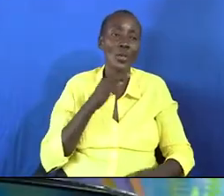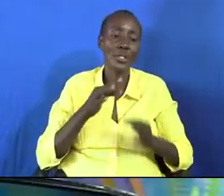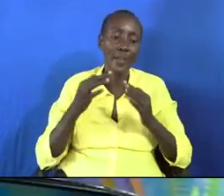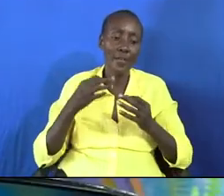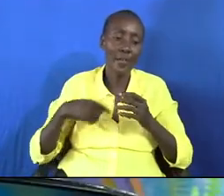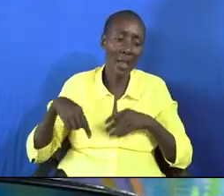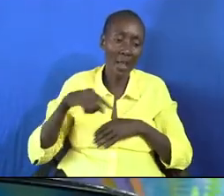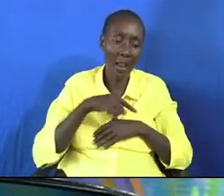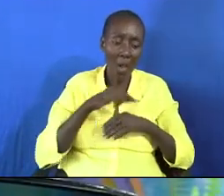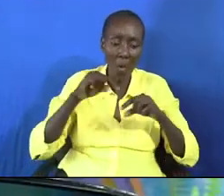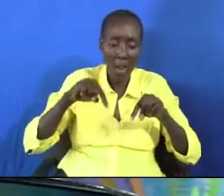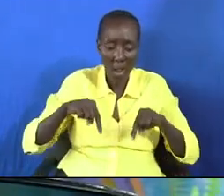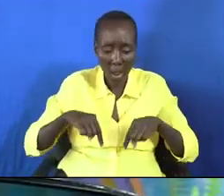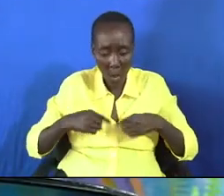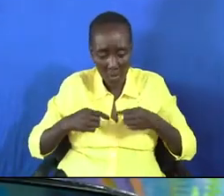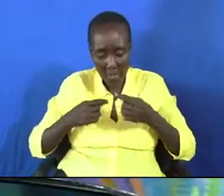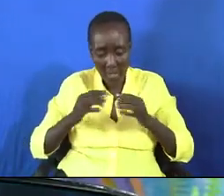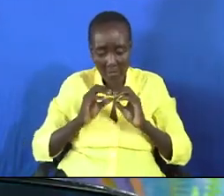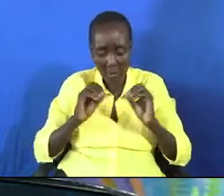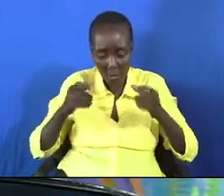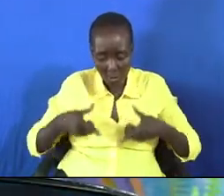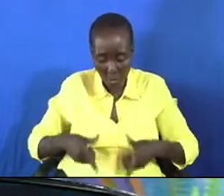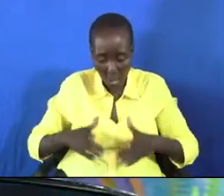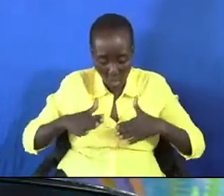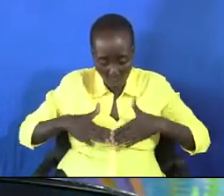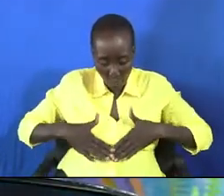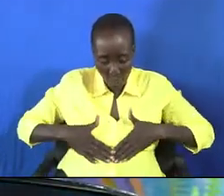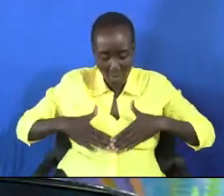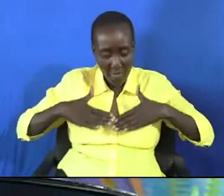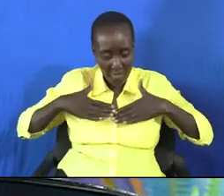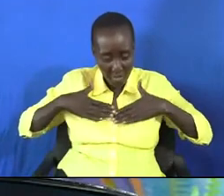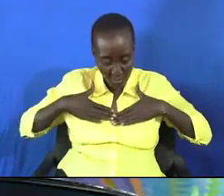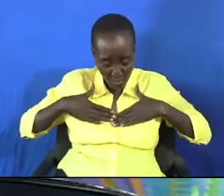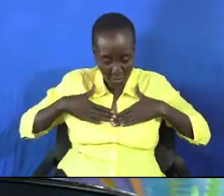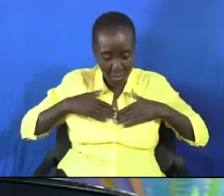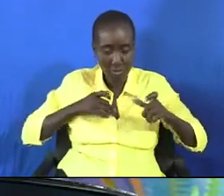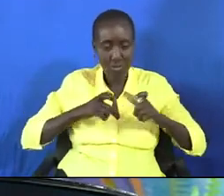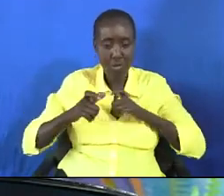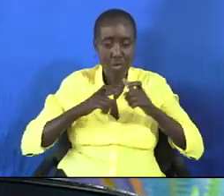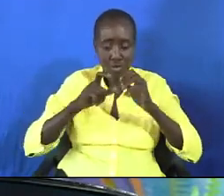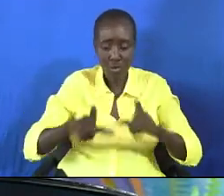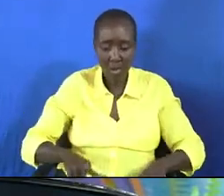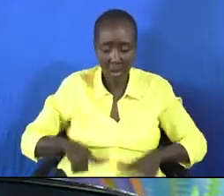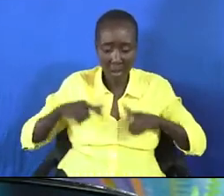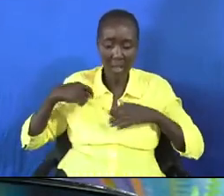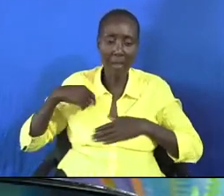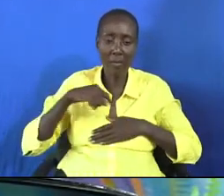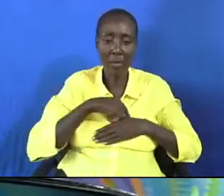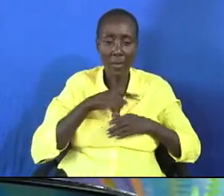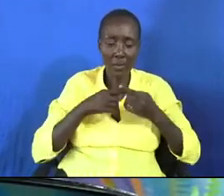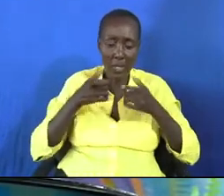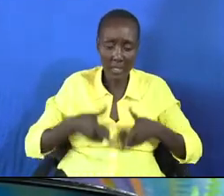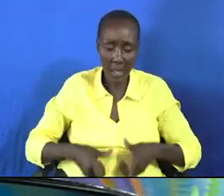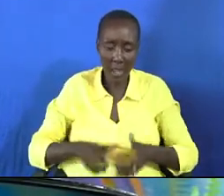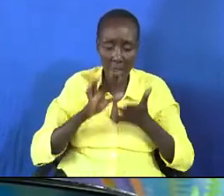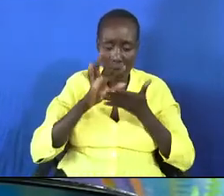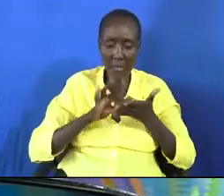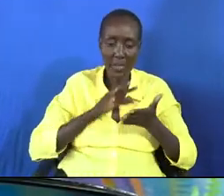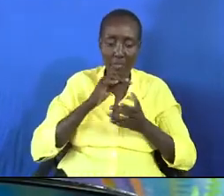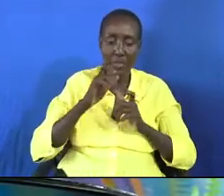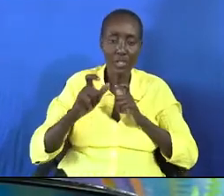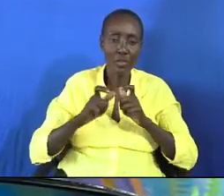allow ourselves not to allow the flesh to dominate our lives, but to allow the Spirit